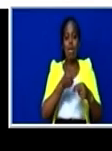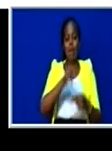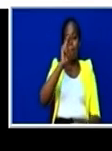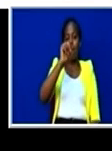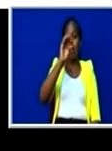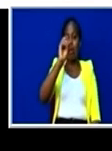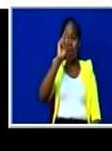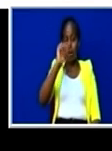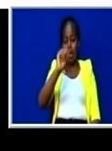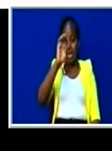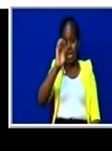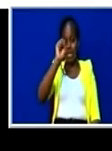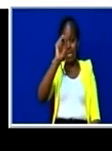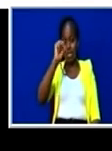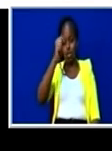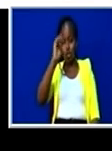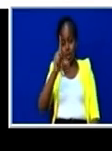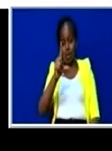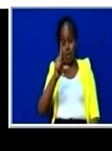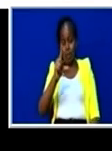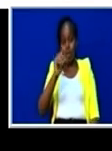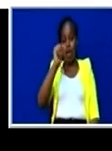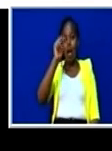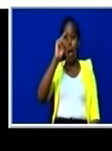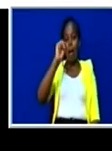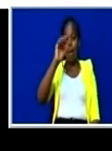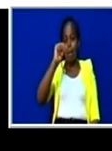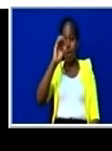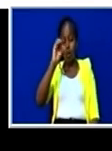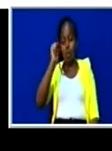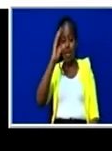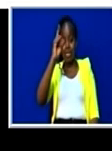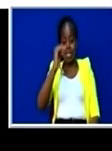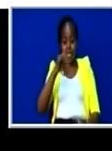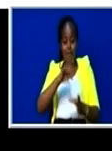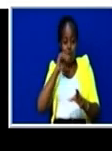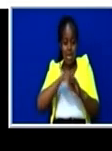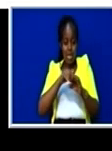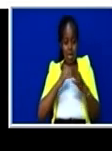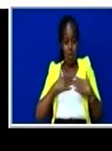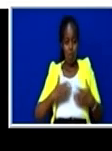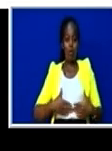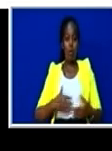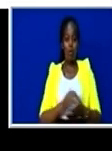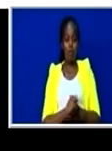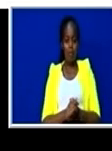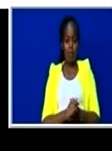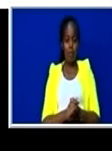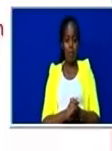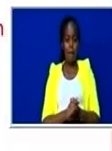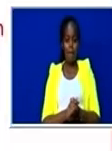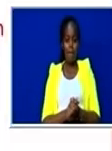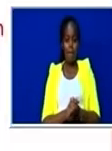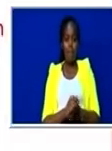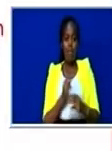amino acids. The ones which are synthesized in the body. Yeah, they are known as essential amino acids. They are